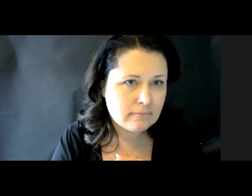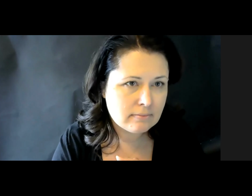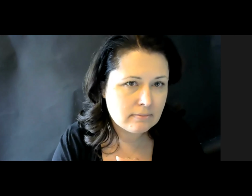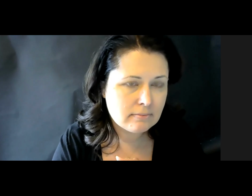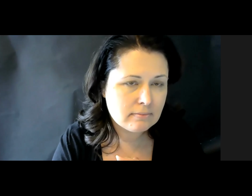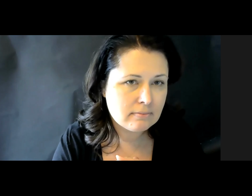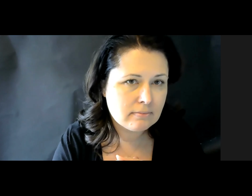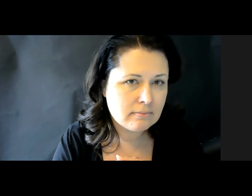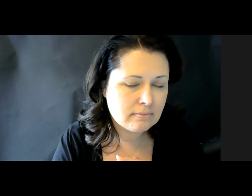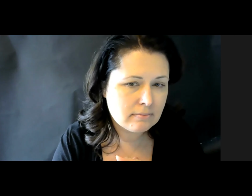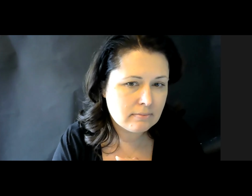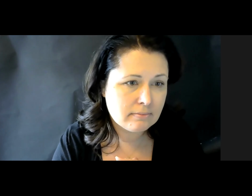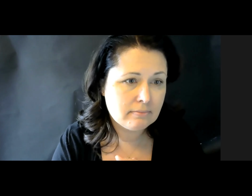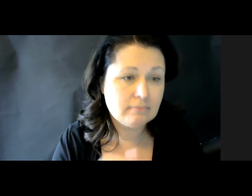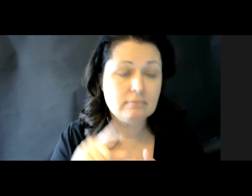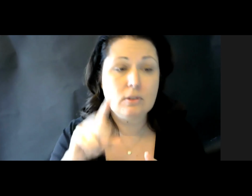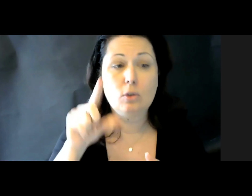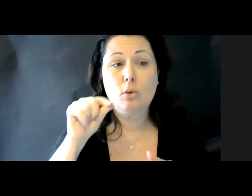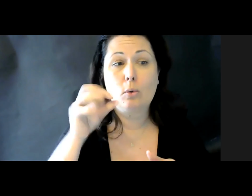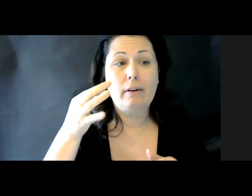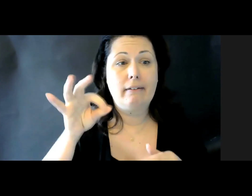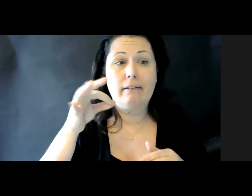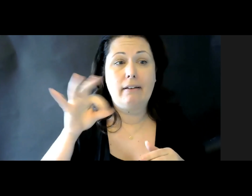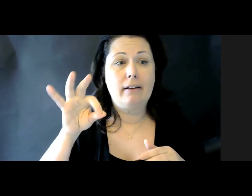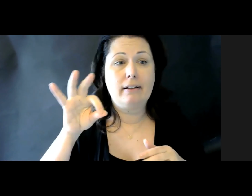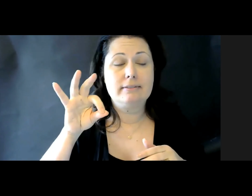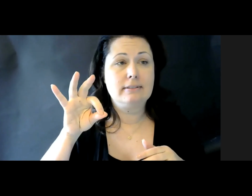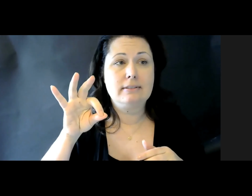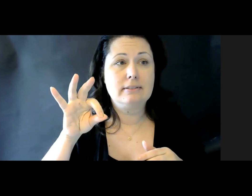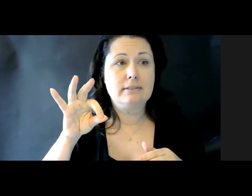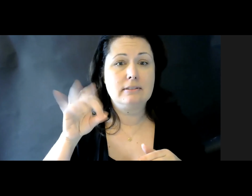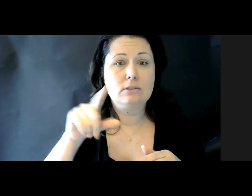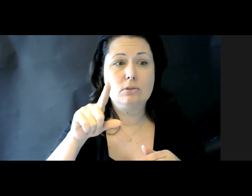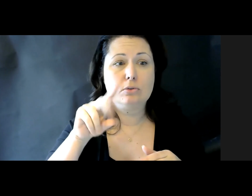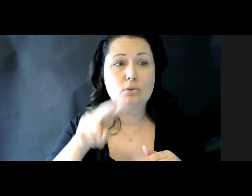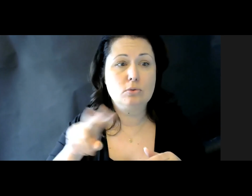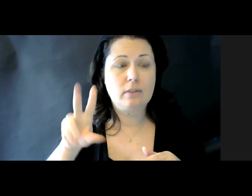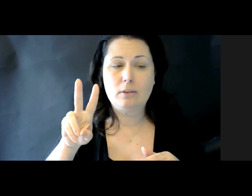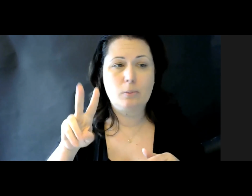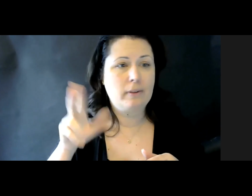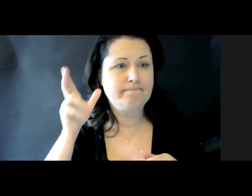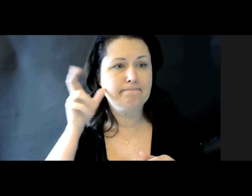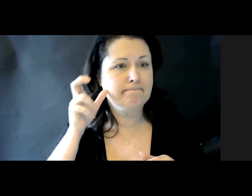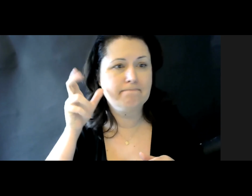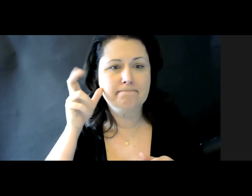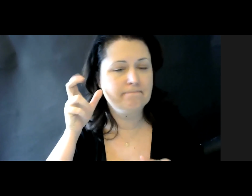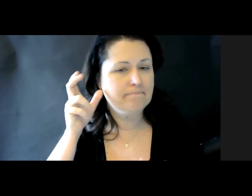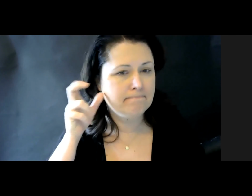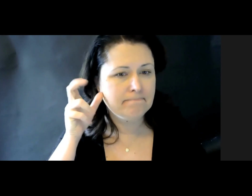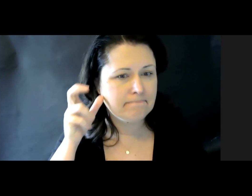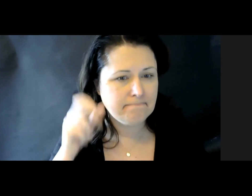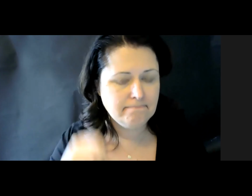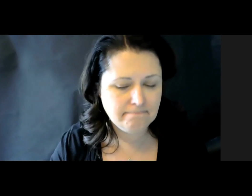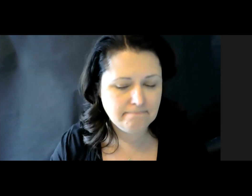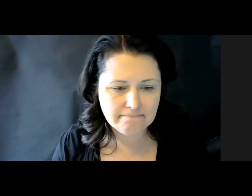community center started in 2019. We offer one-on-one peer support, recovery support services,